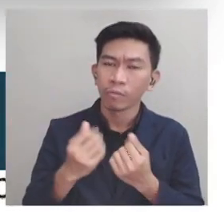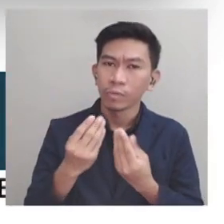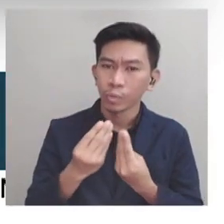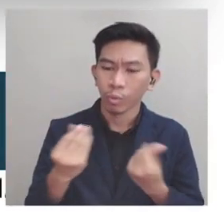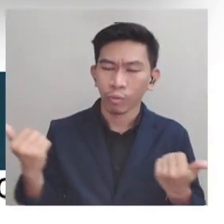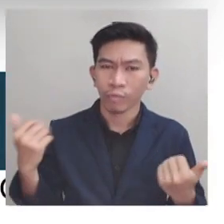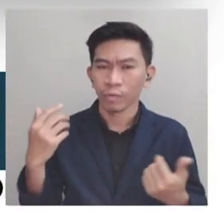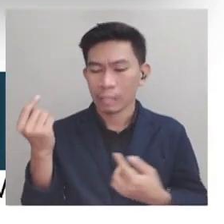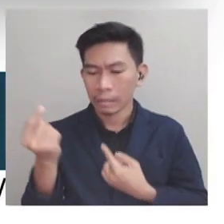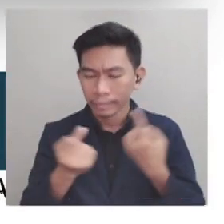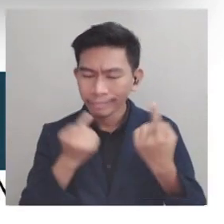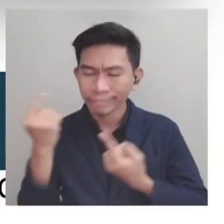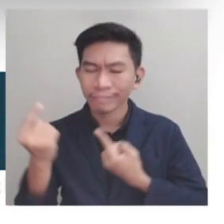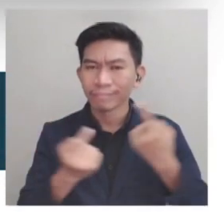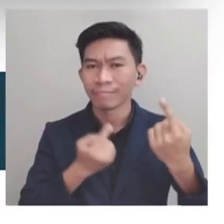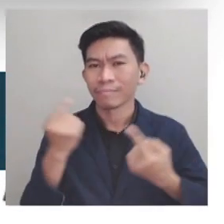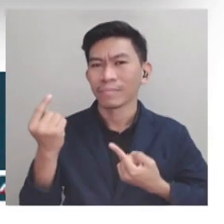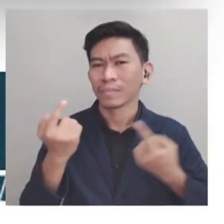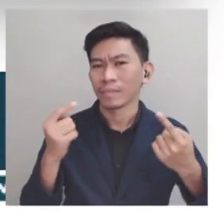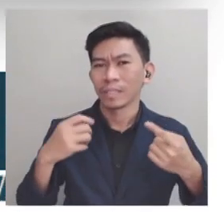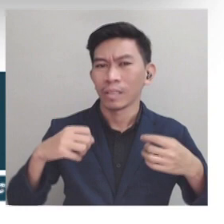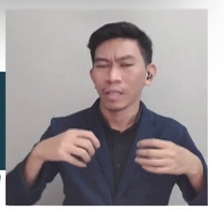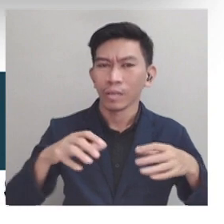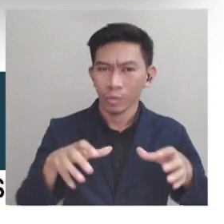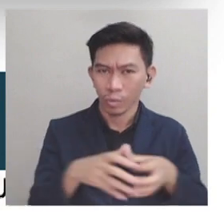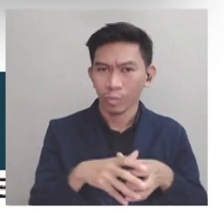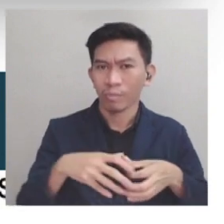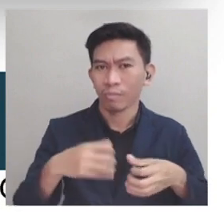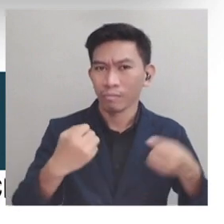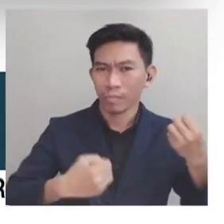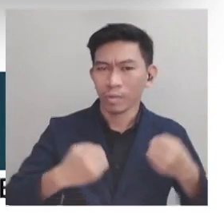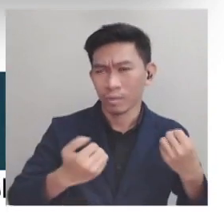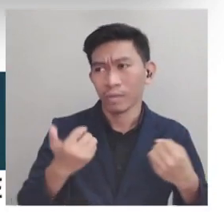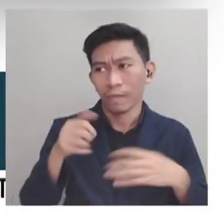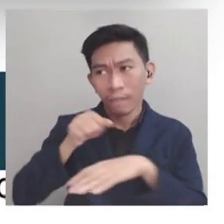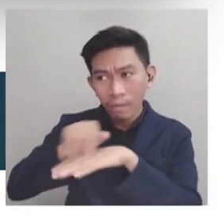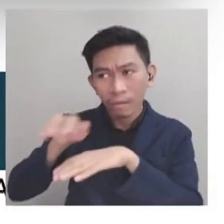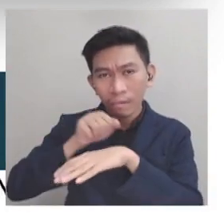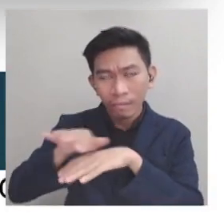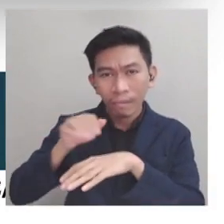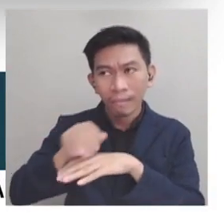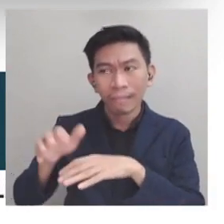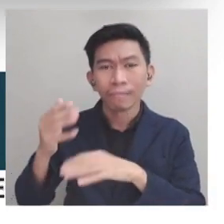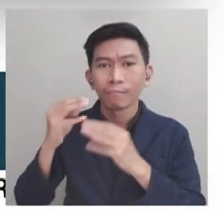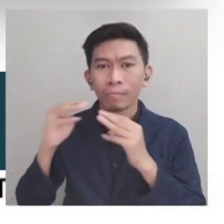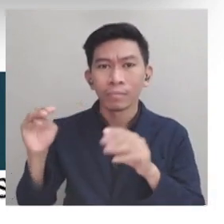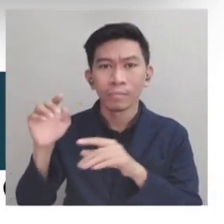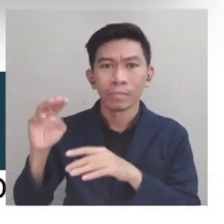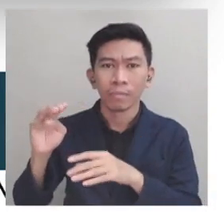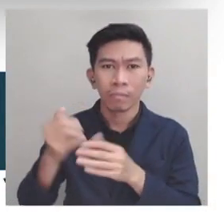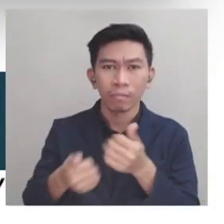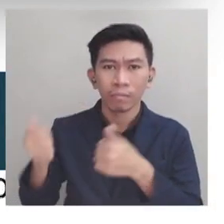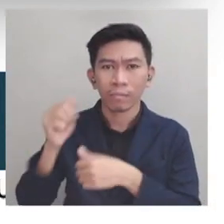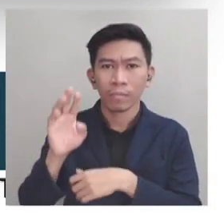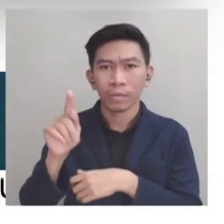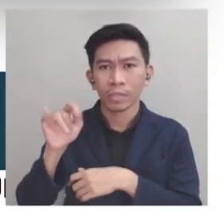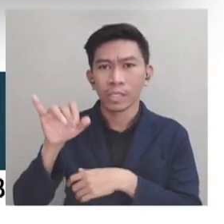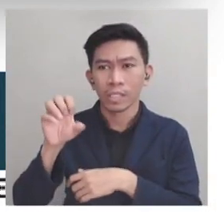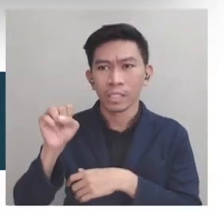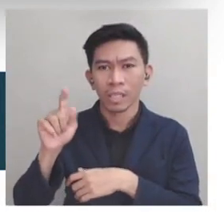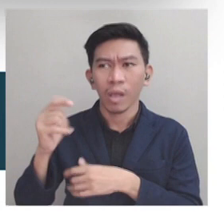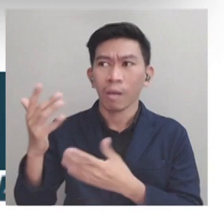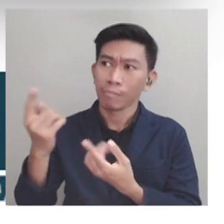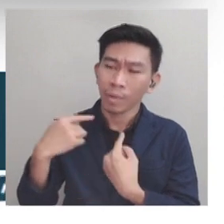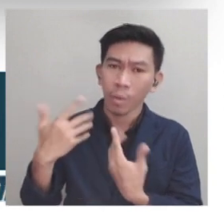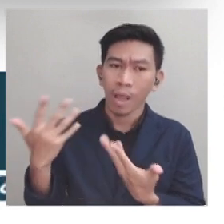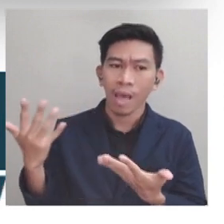Manibela. Nagpapadala po tayo ng mensahe kay Secretary Bautista, wala pong sagot. Palitan na po si Secretary Bautista. Wala na